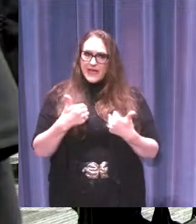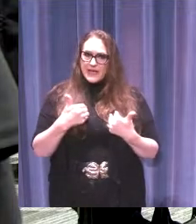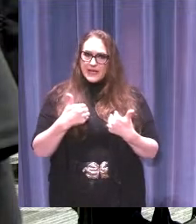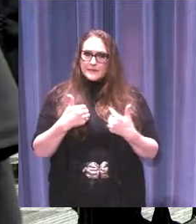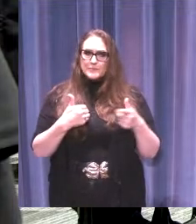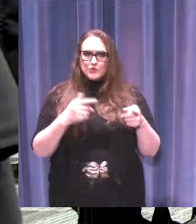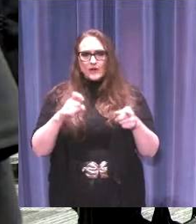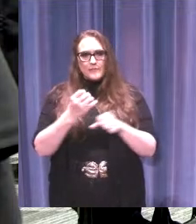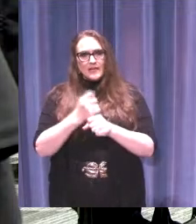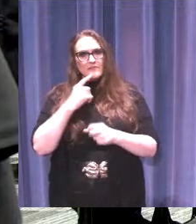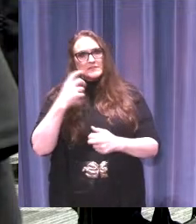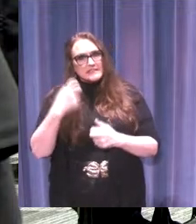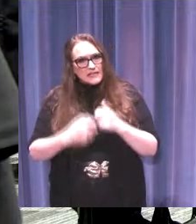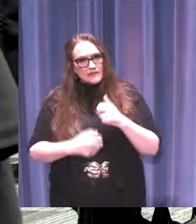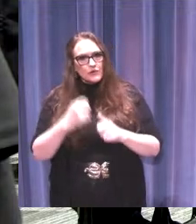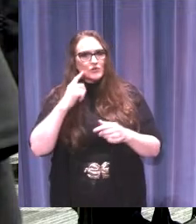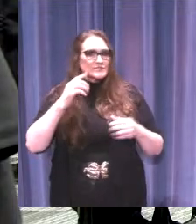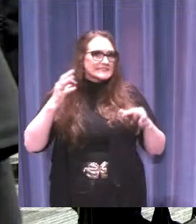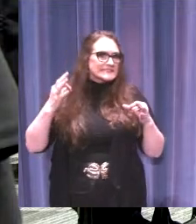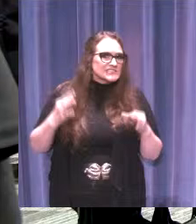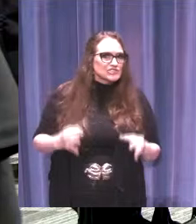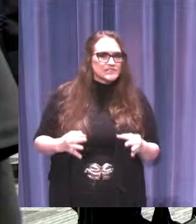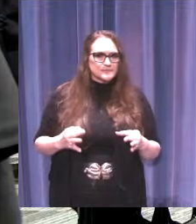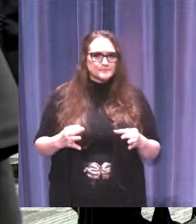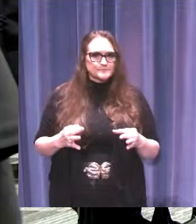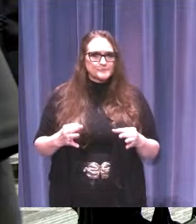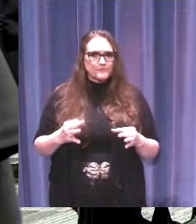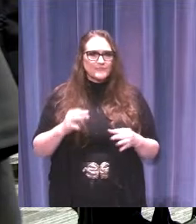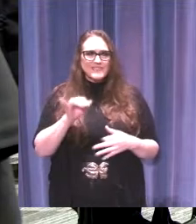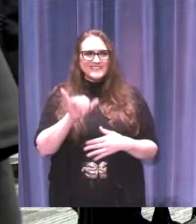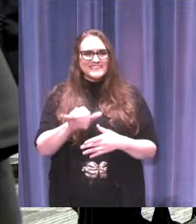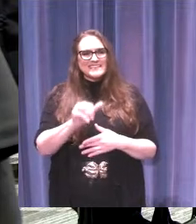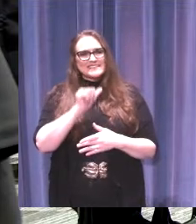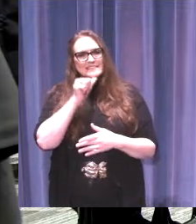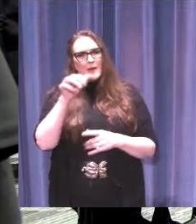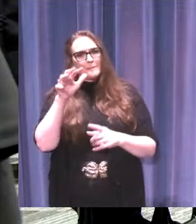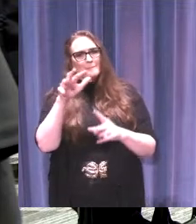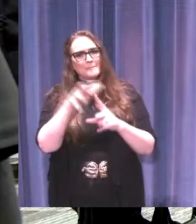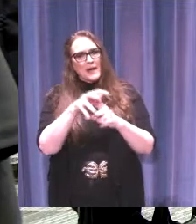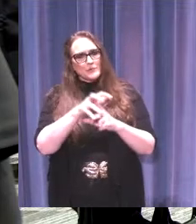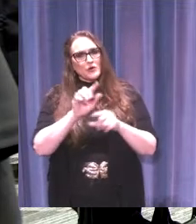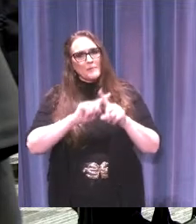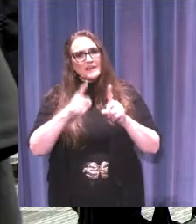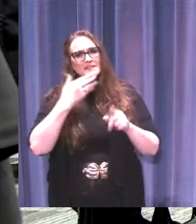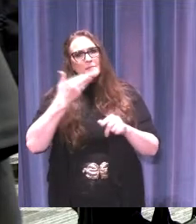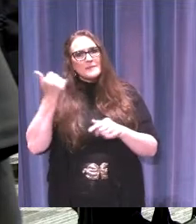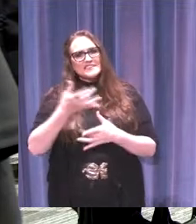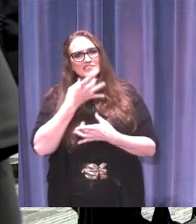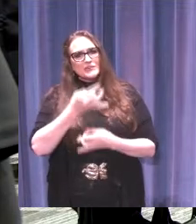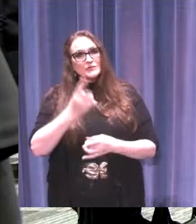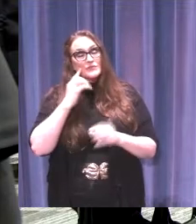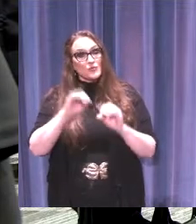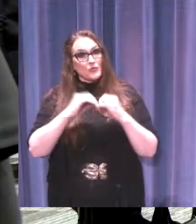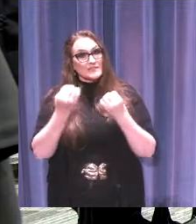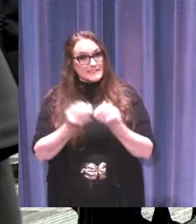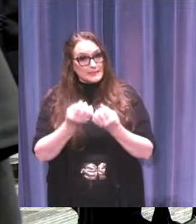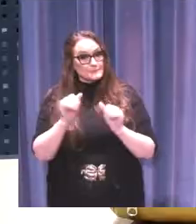had to make a very difficult decision that was not popular but was in the best interest of the organization?